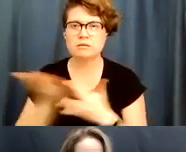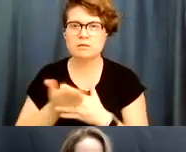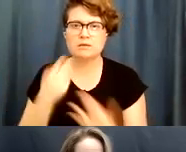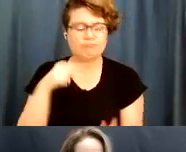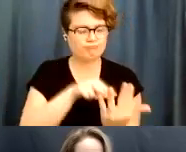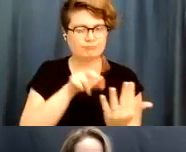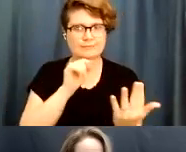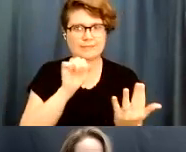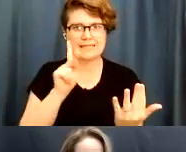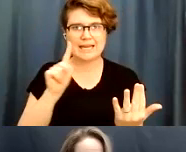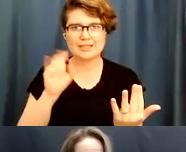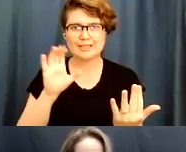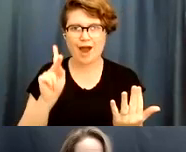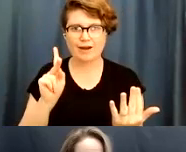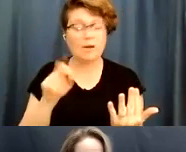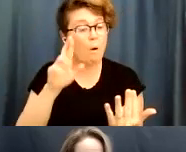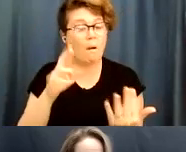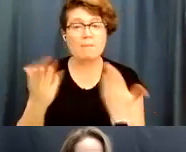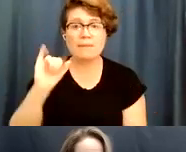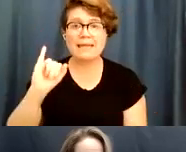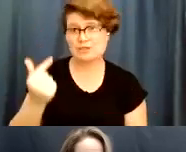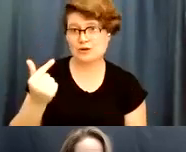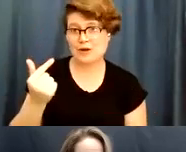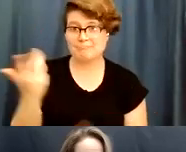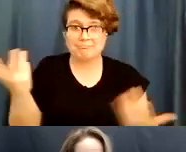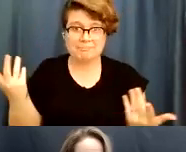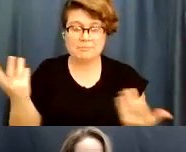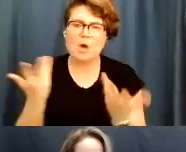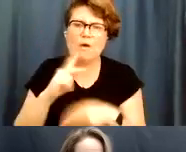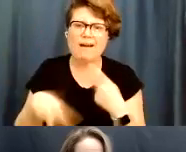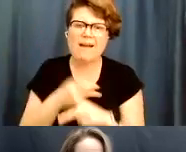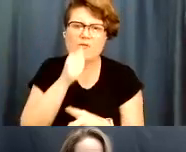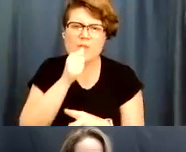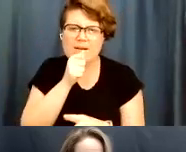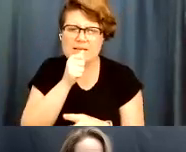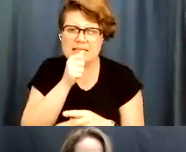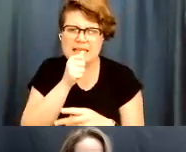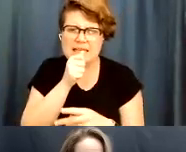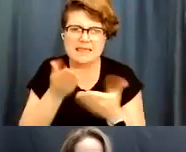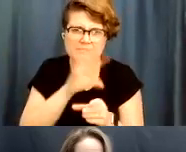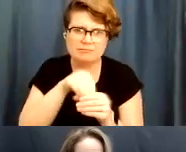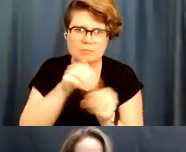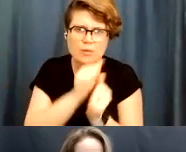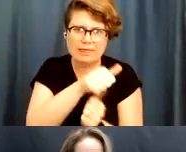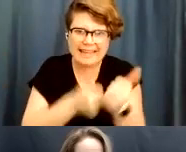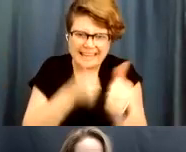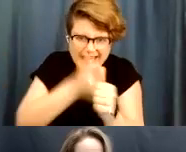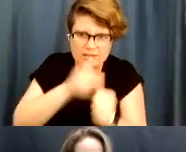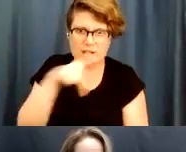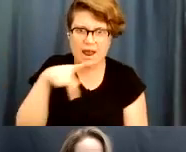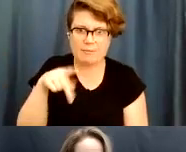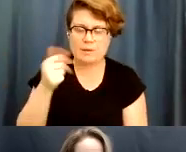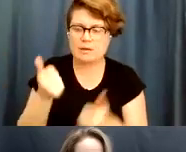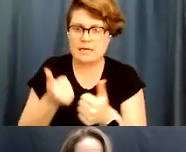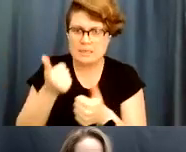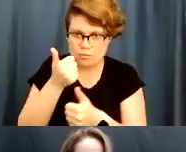they go on Instagram. What privacy and safety features does that app have? Those apps that they're frequenting on